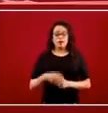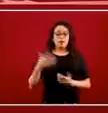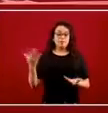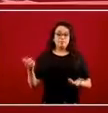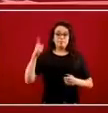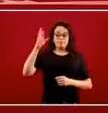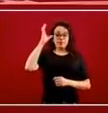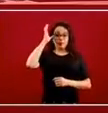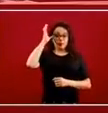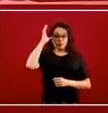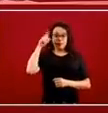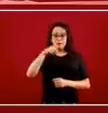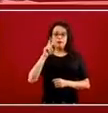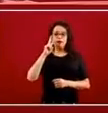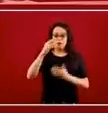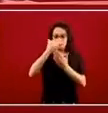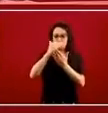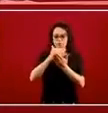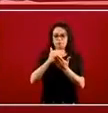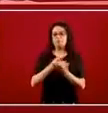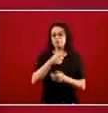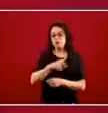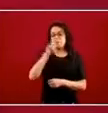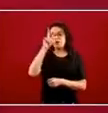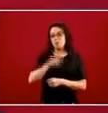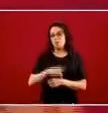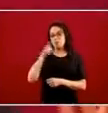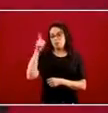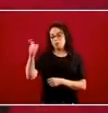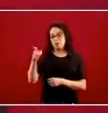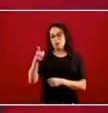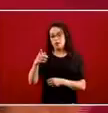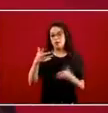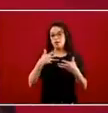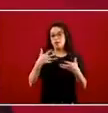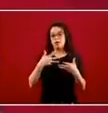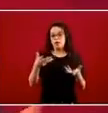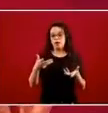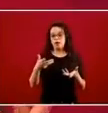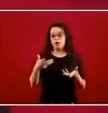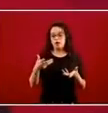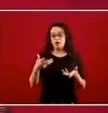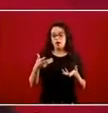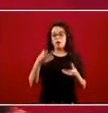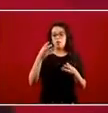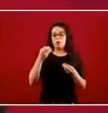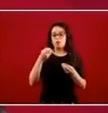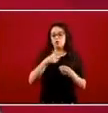And I say this because sometimes in the public narrative the Chinese